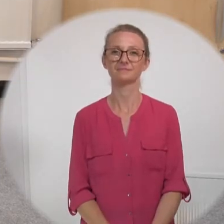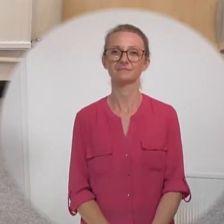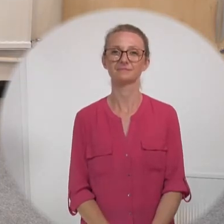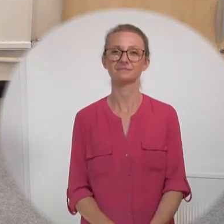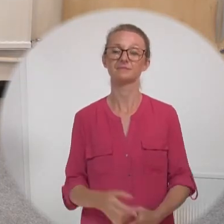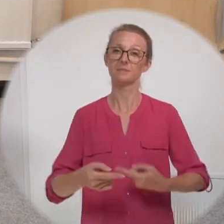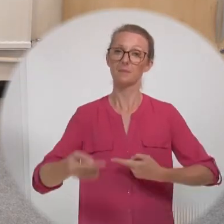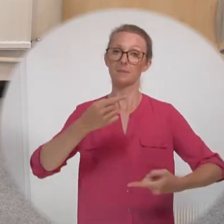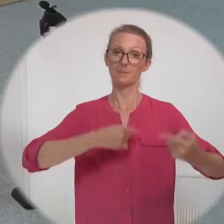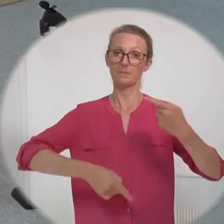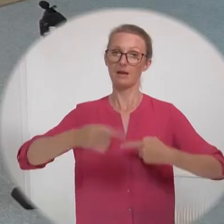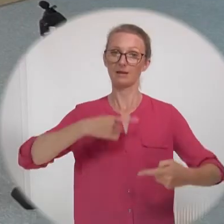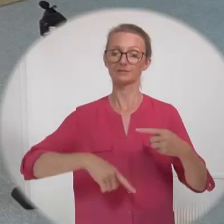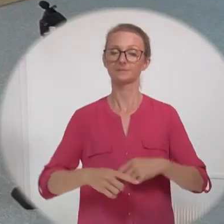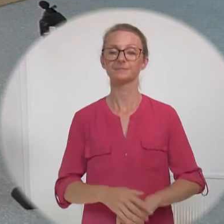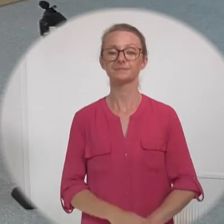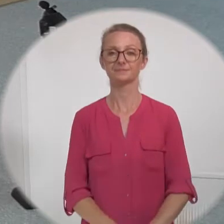Other direction.